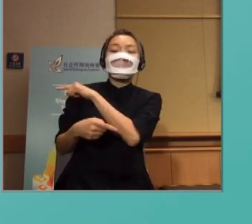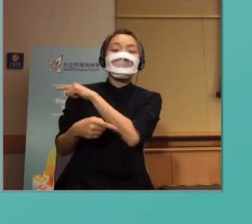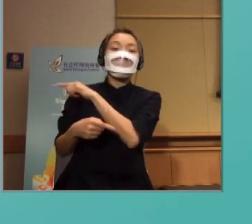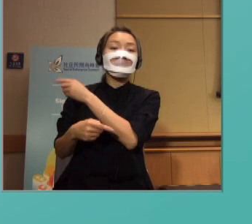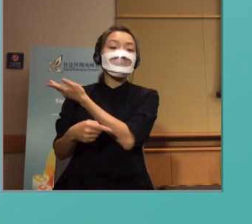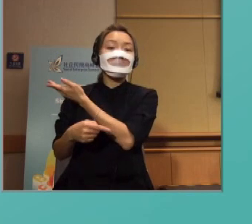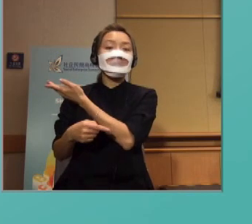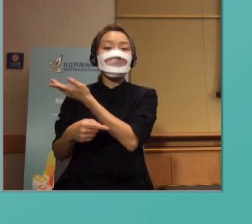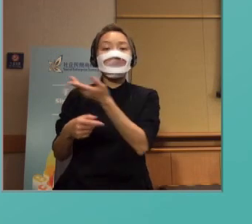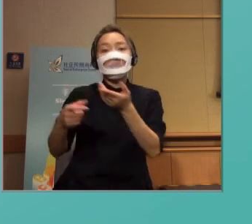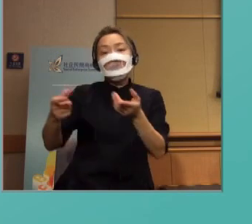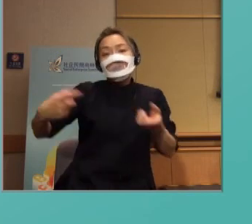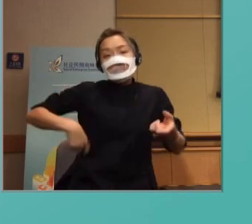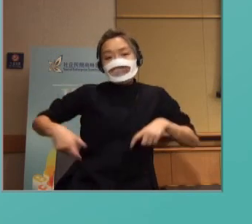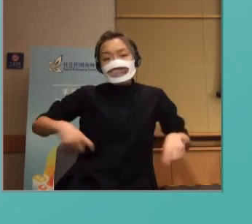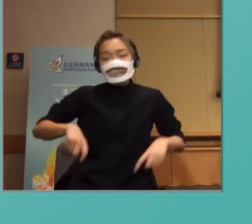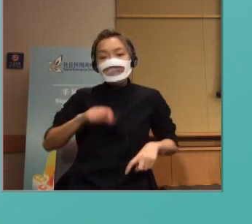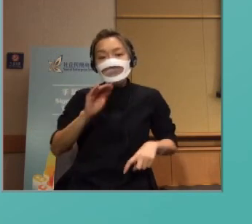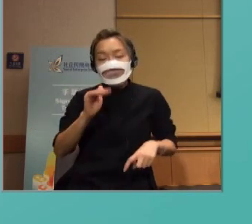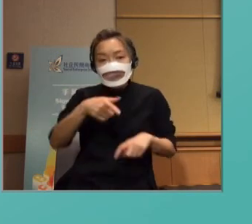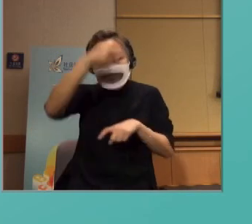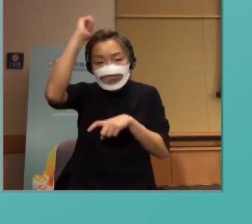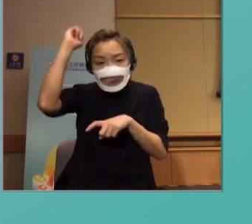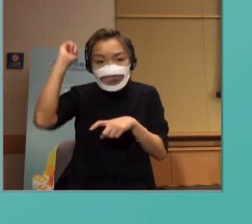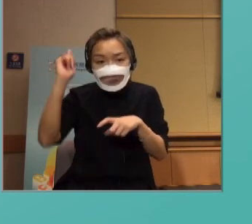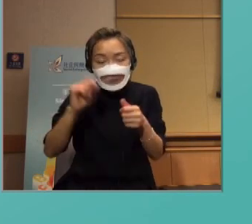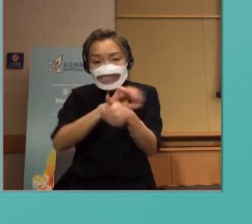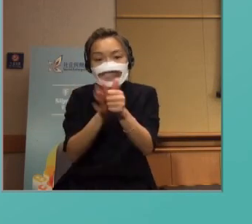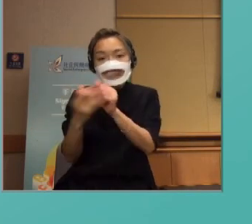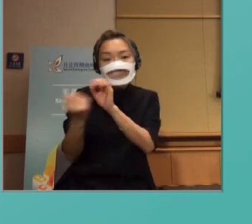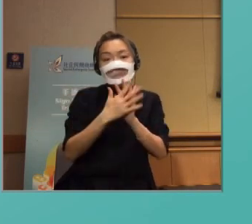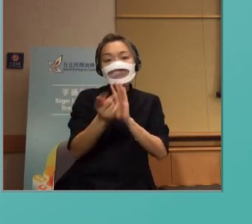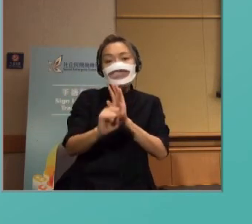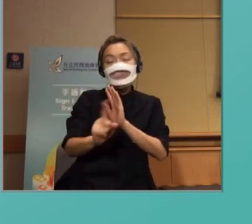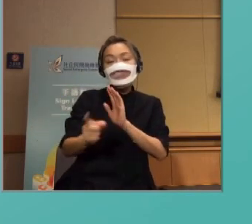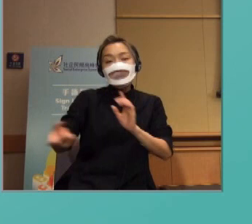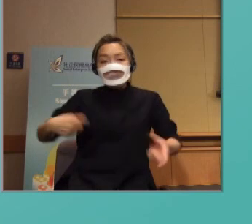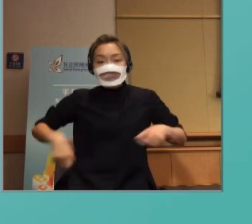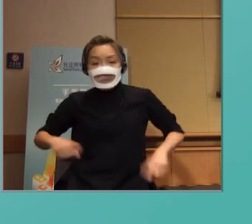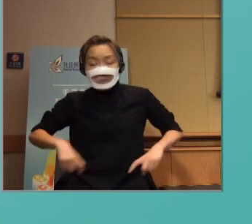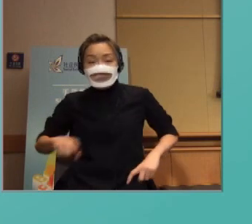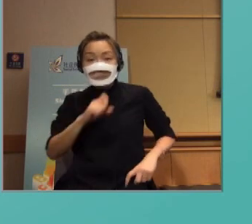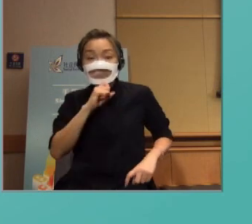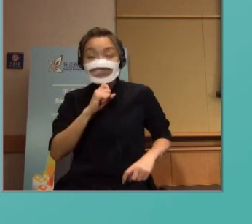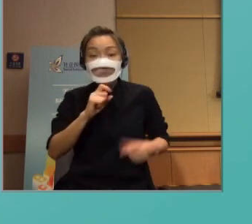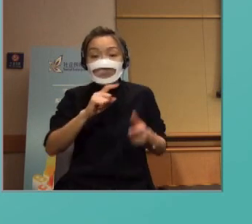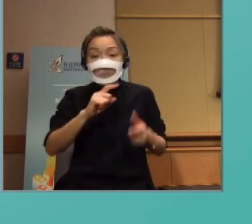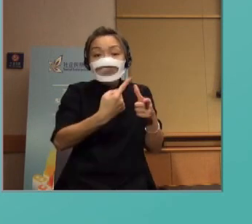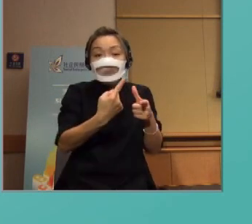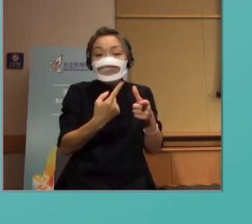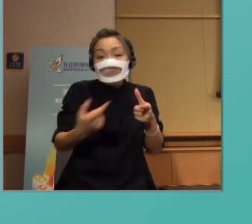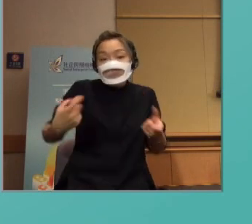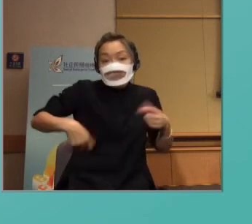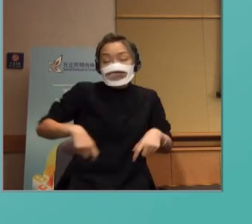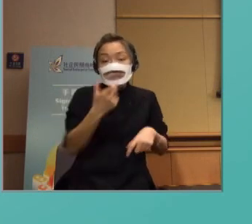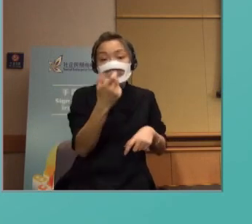Philippines, basically this became their primary income, where they were making maybe not a lot of money, $25 or $50 a month, but that was basically life-changing money for them because